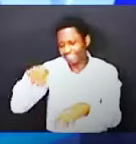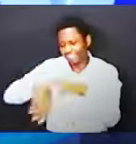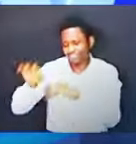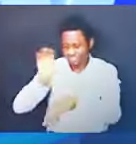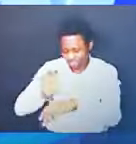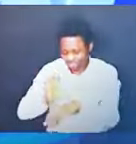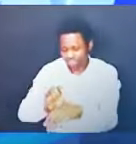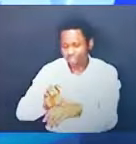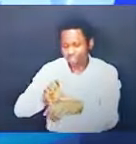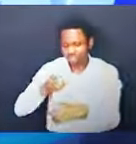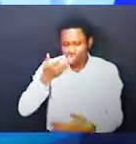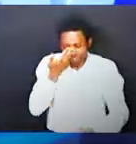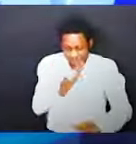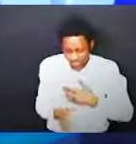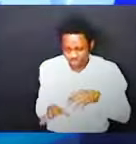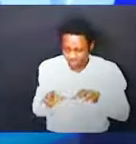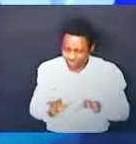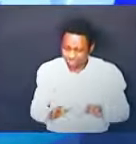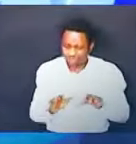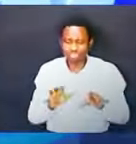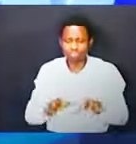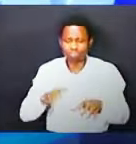to